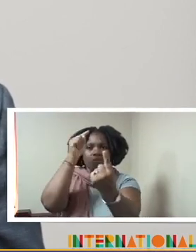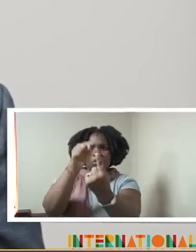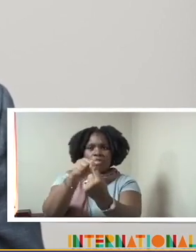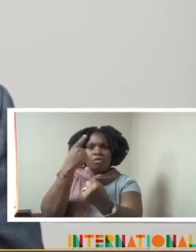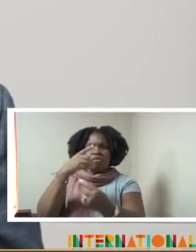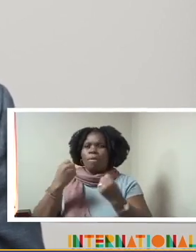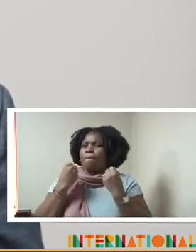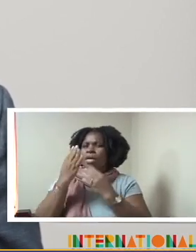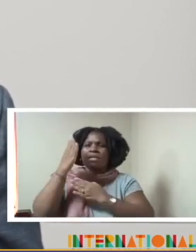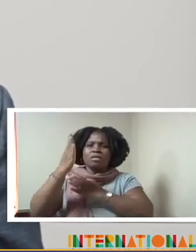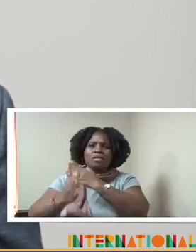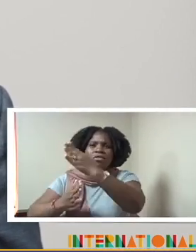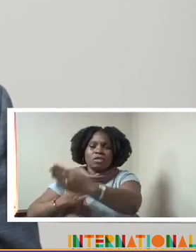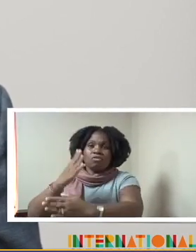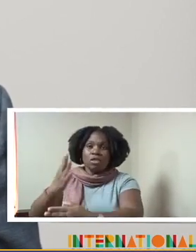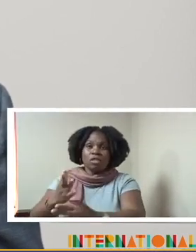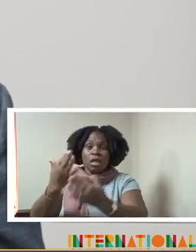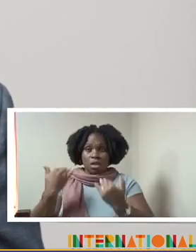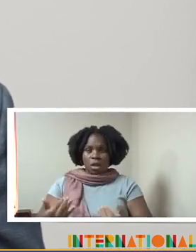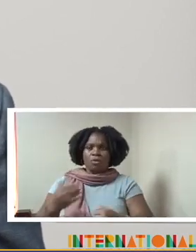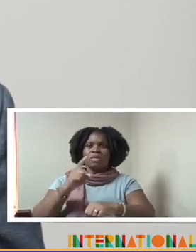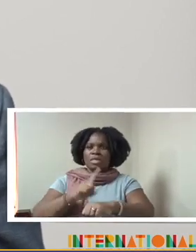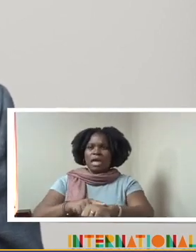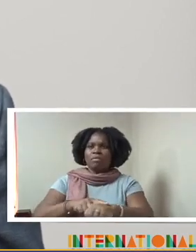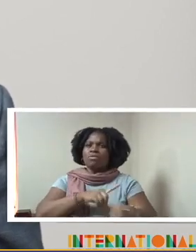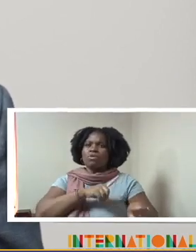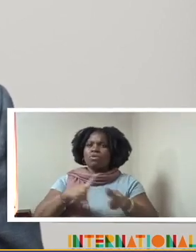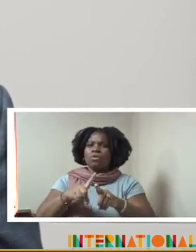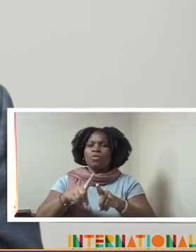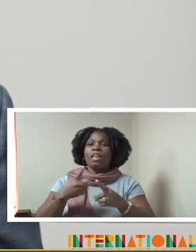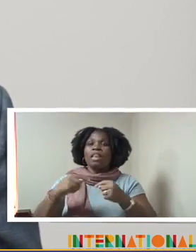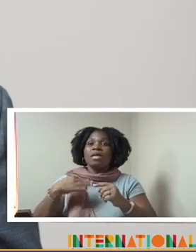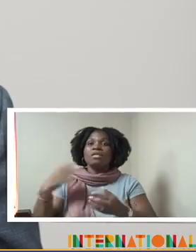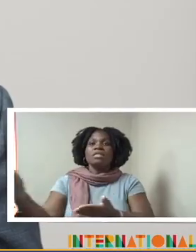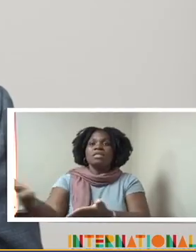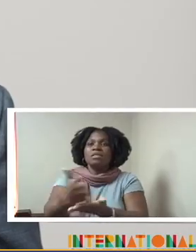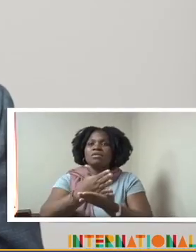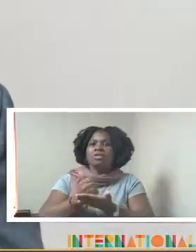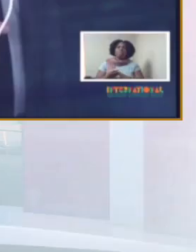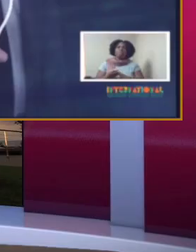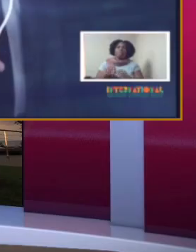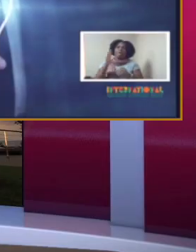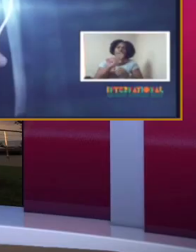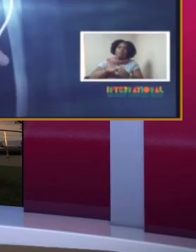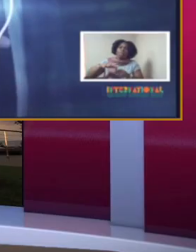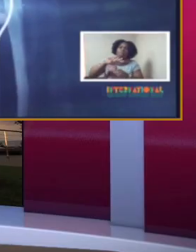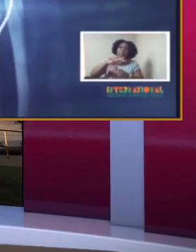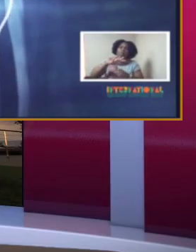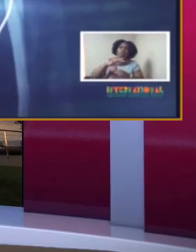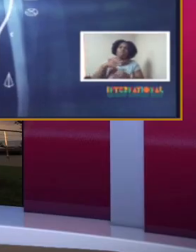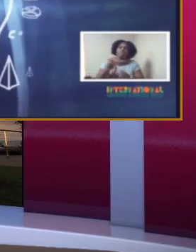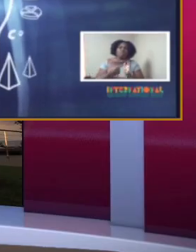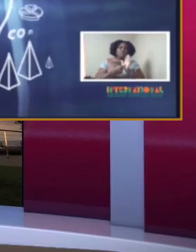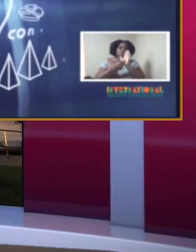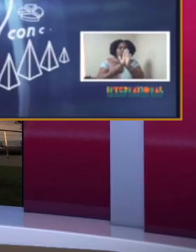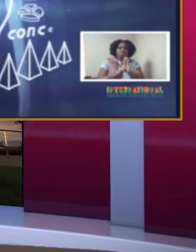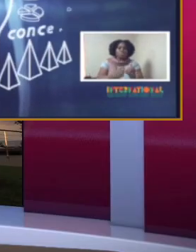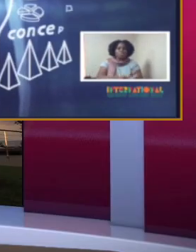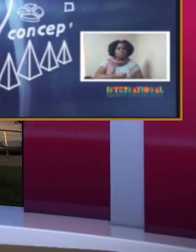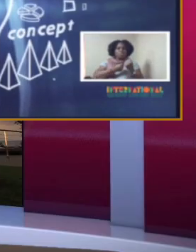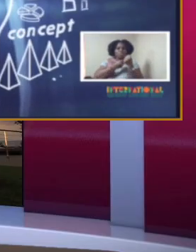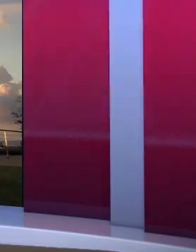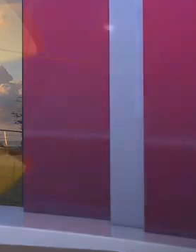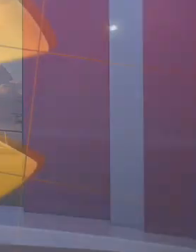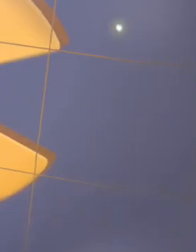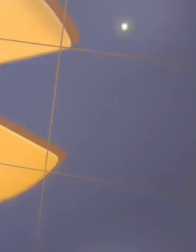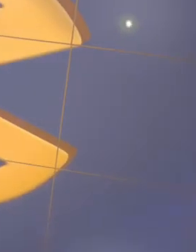in delivering crucial financial support, but will emerge as guiding lights of knowledge. The details after this